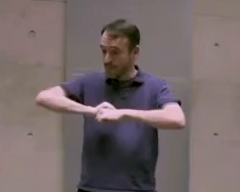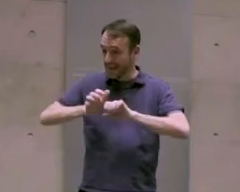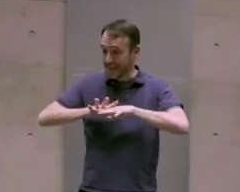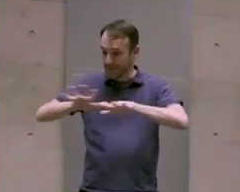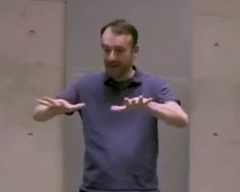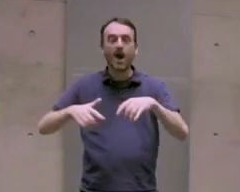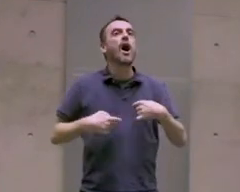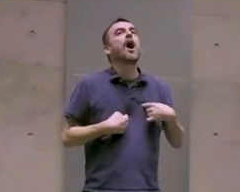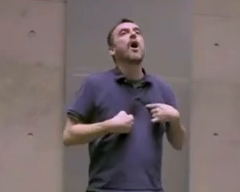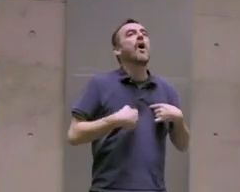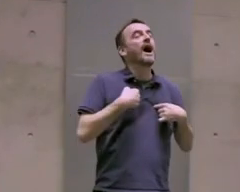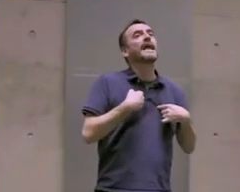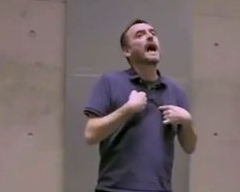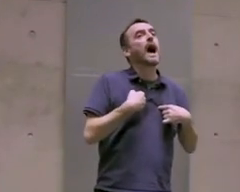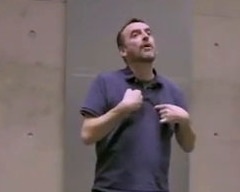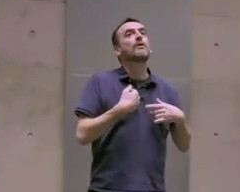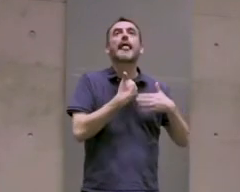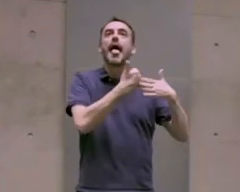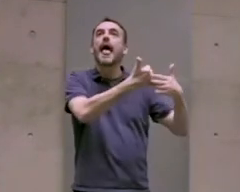Fauci.